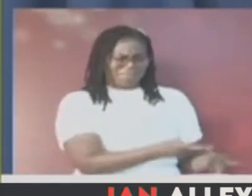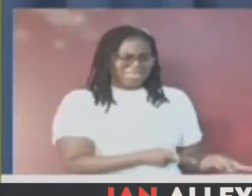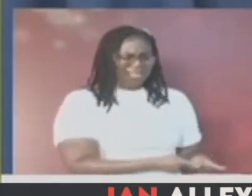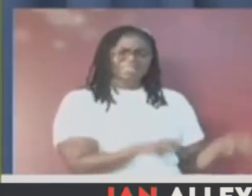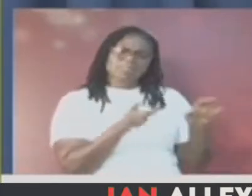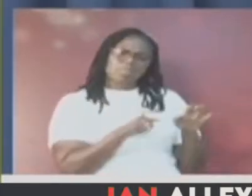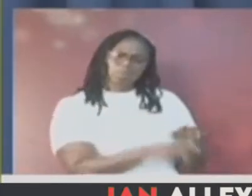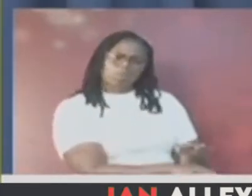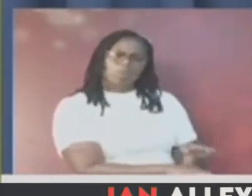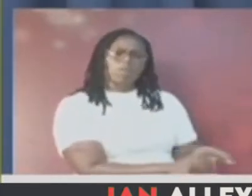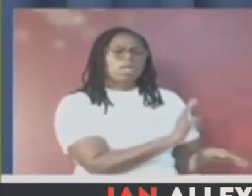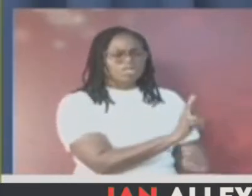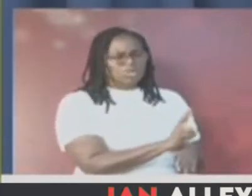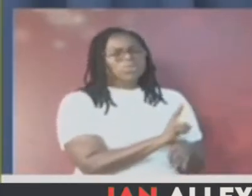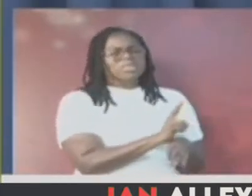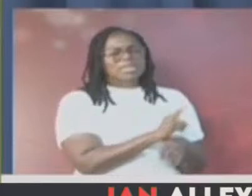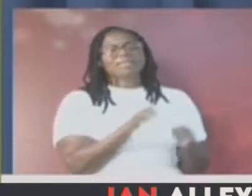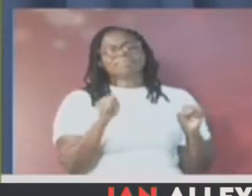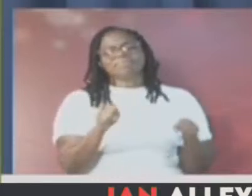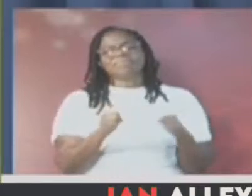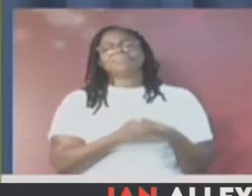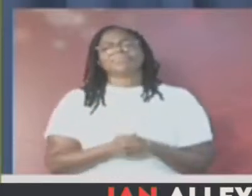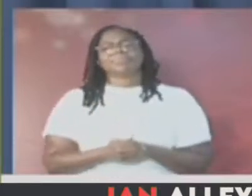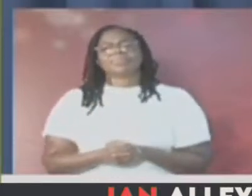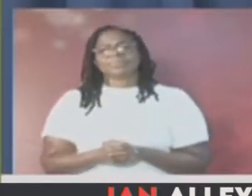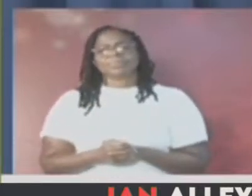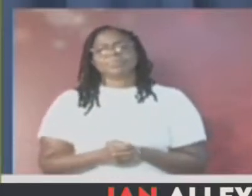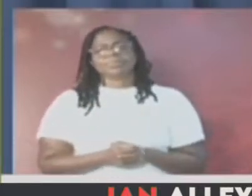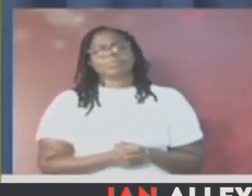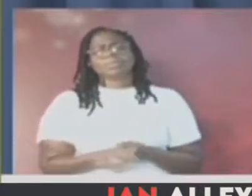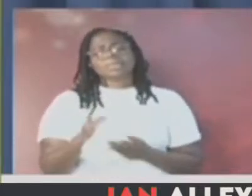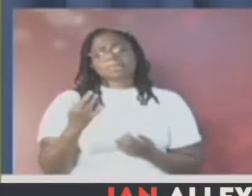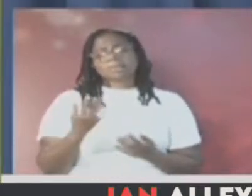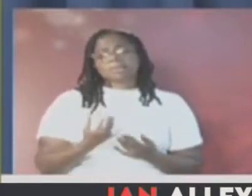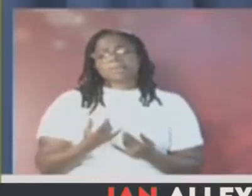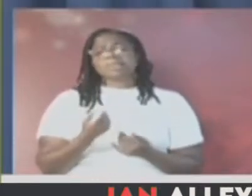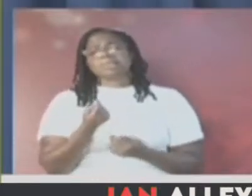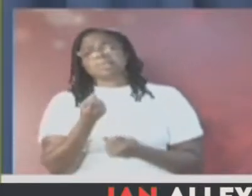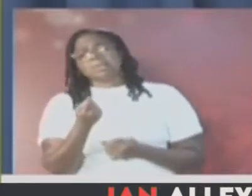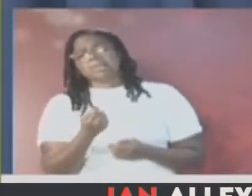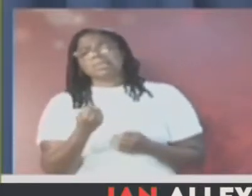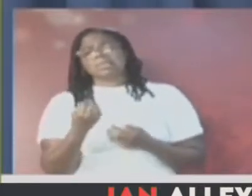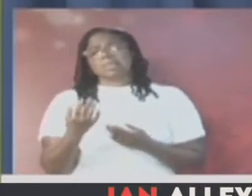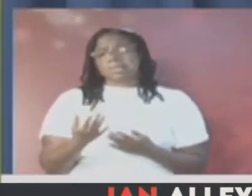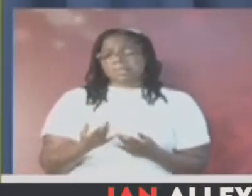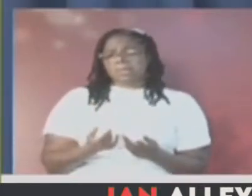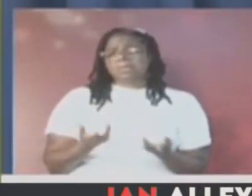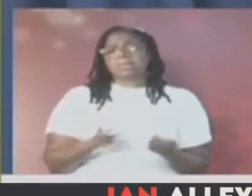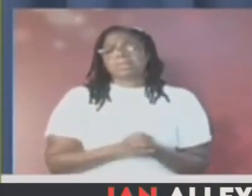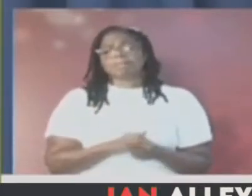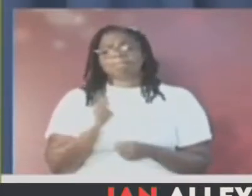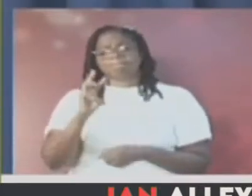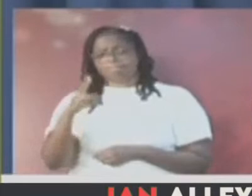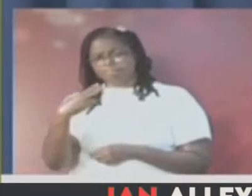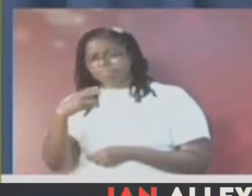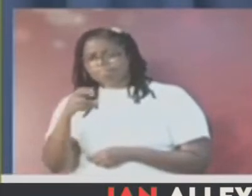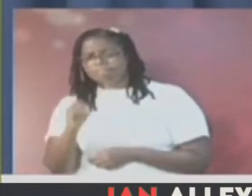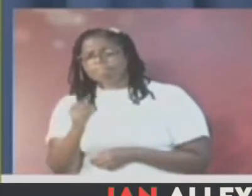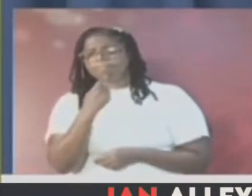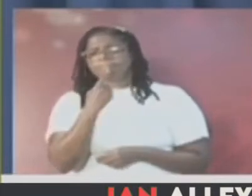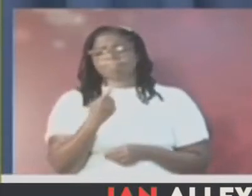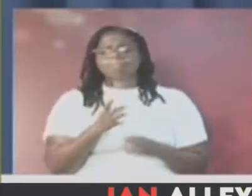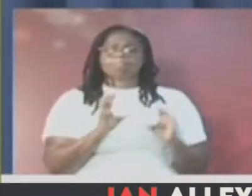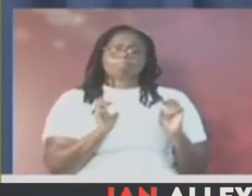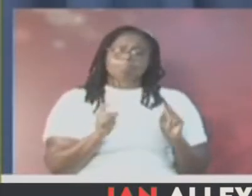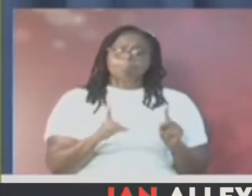continue talks with Sinopharm. There has been a little delay by WHO in giving emergency